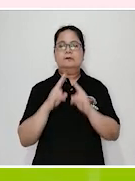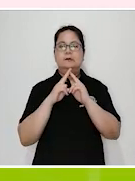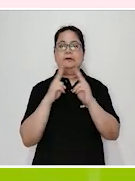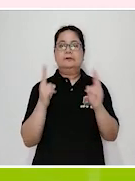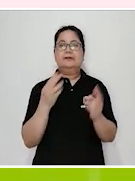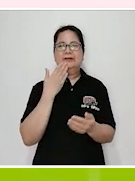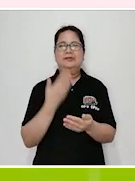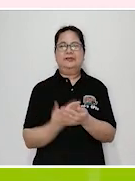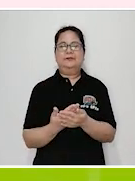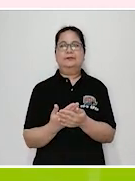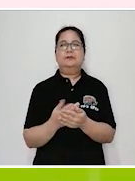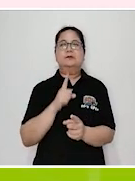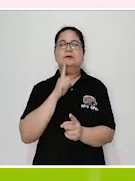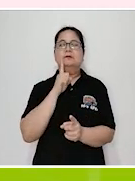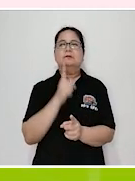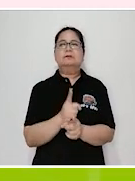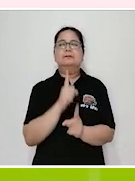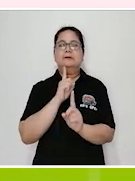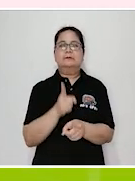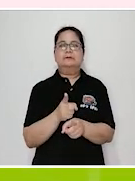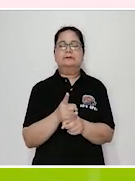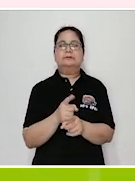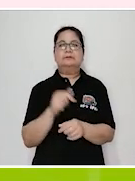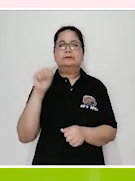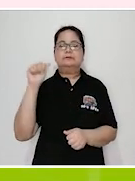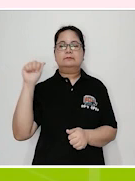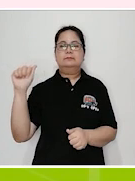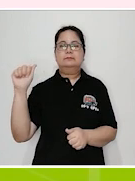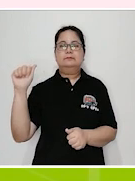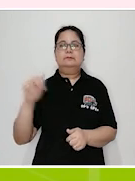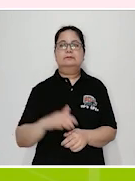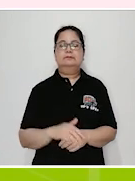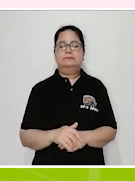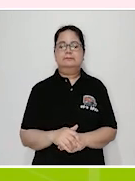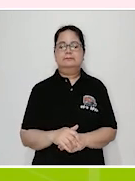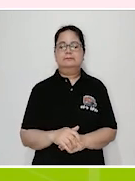Very good! The correct answer is letter A.